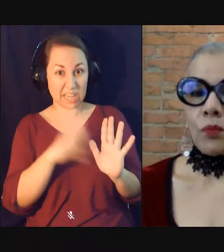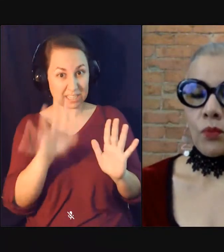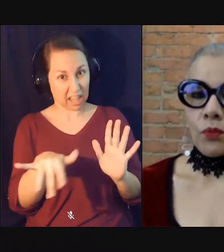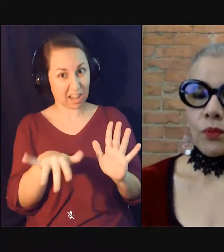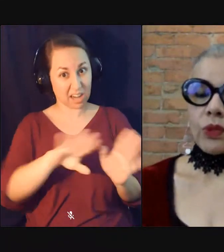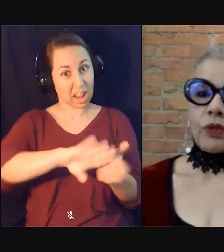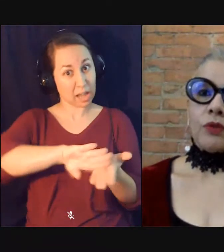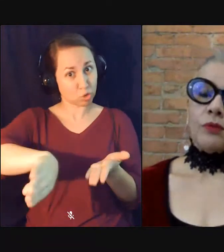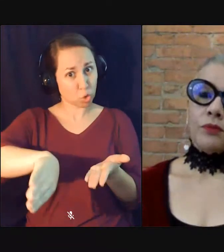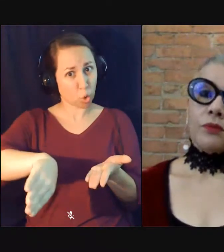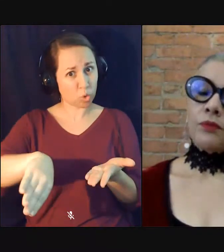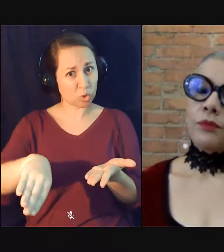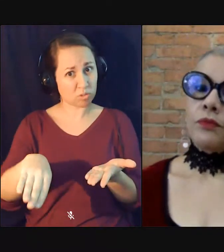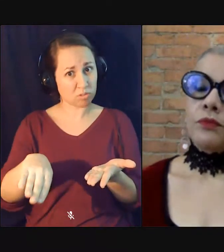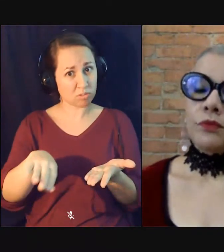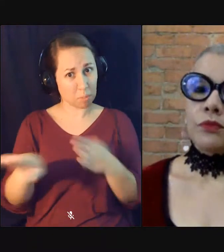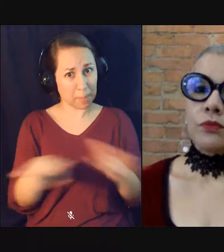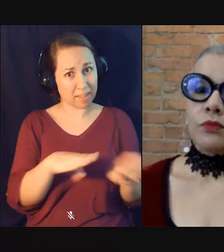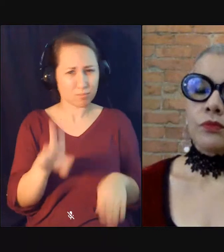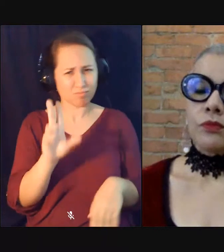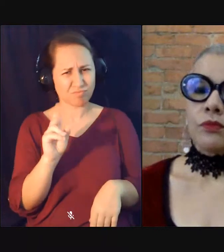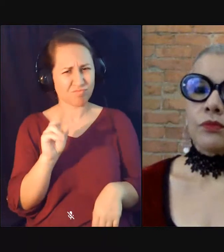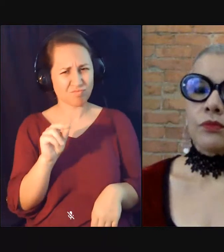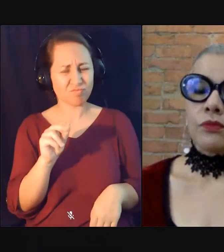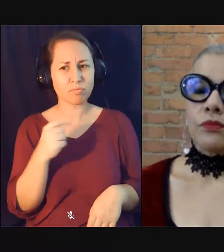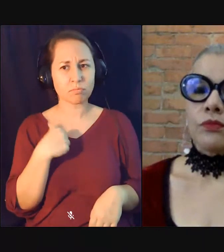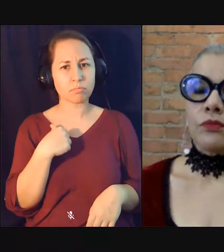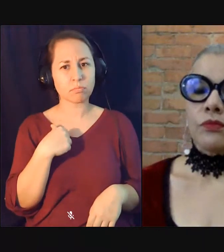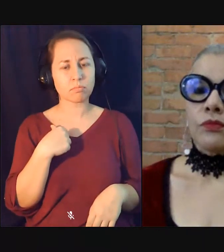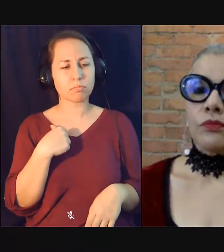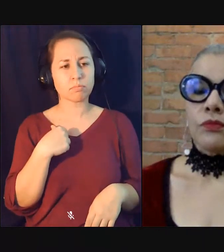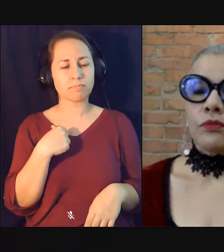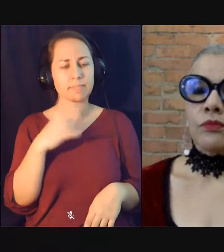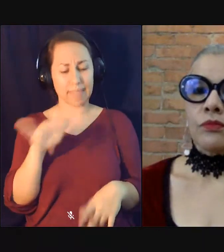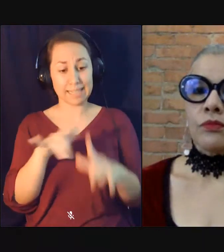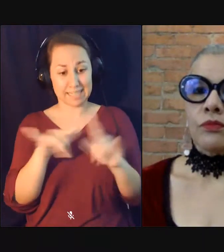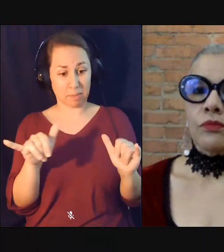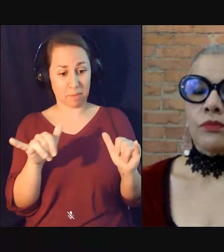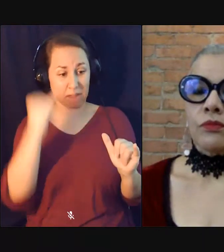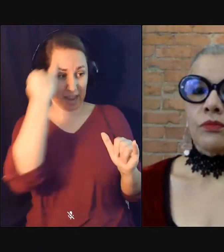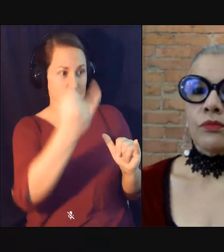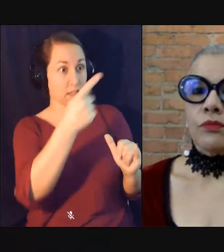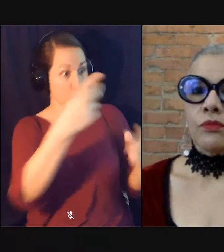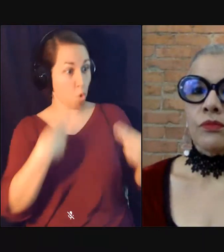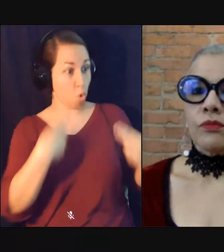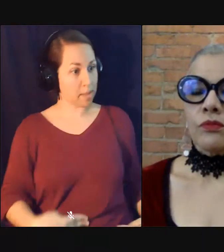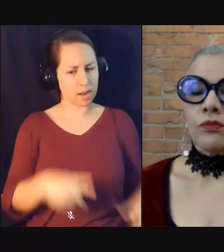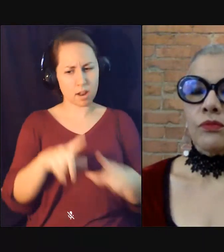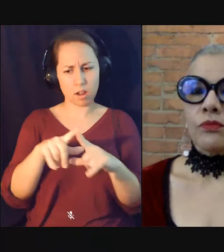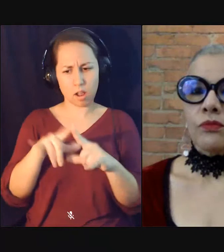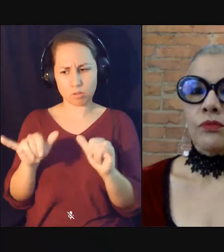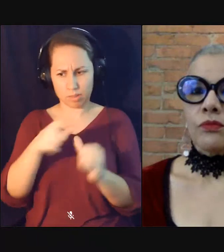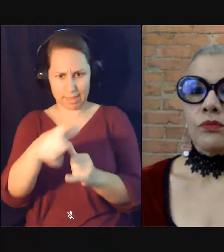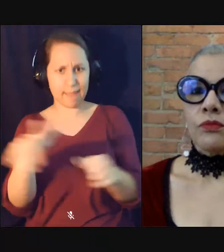I don't think it's difficult for me to hold at the same time the idea that they are human and the idea that they are filled with